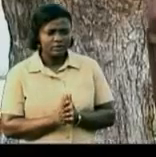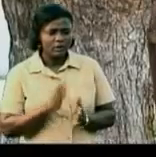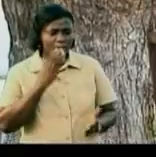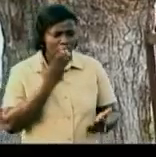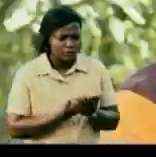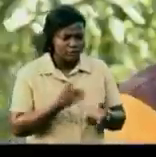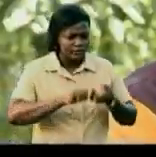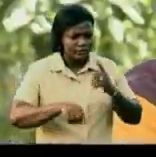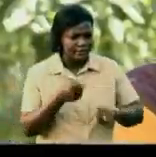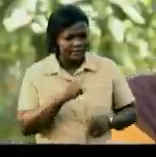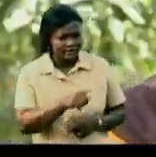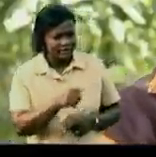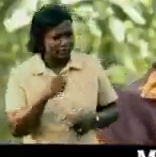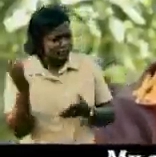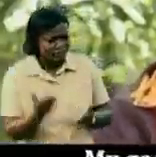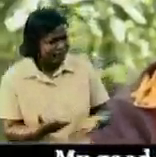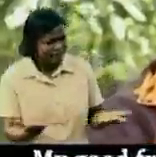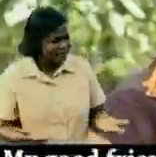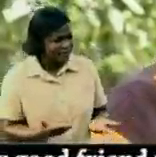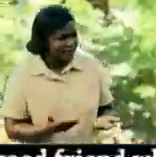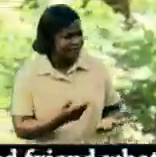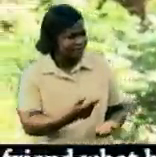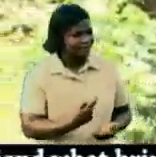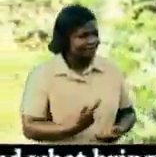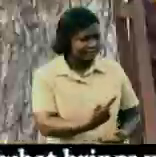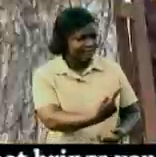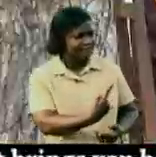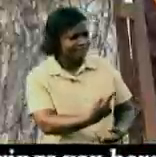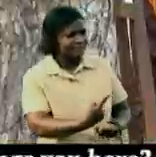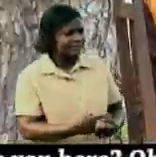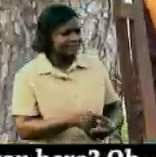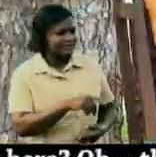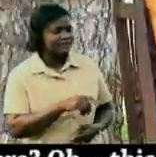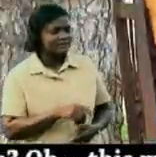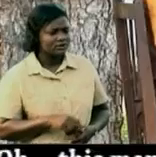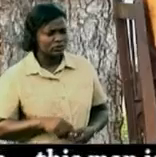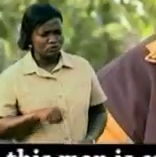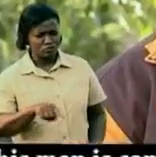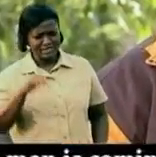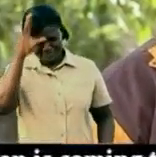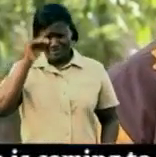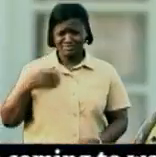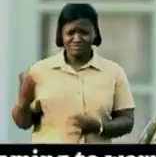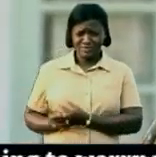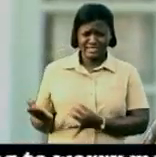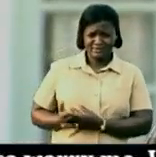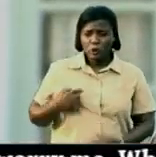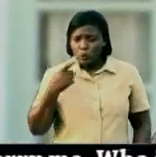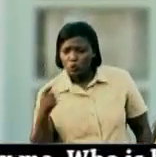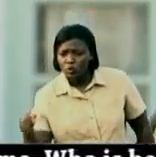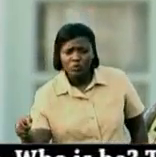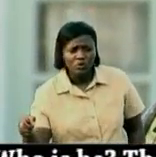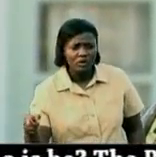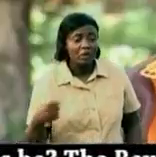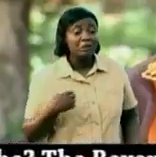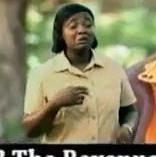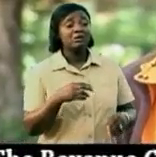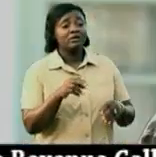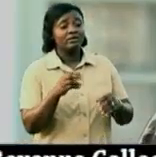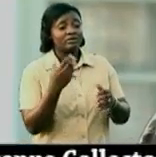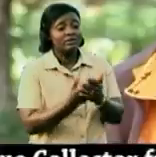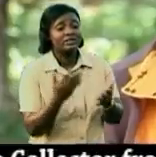My good friend, what brings you here? Oh, this man is coming to worry me. Who is he? The revenue collector from the assembly.